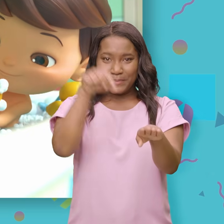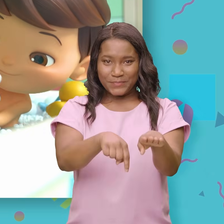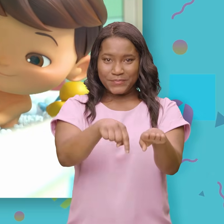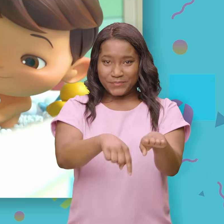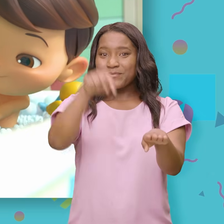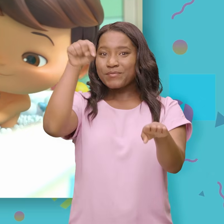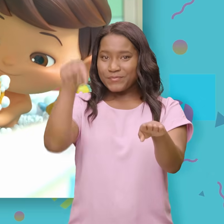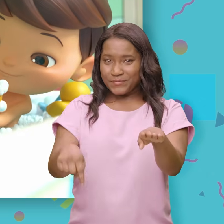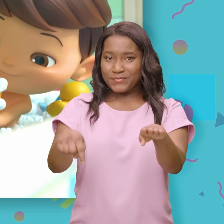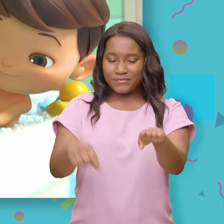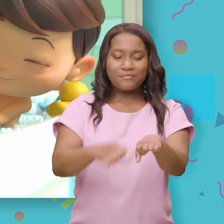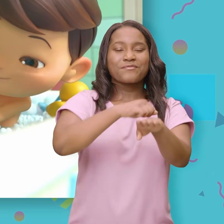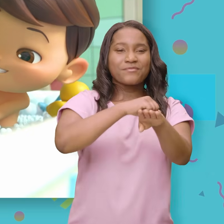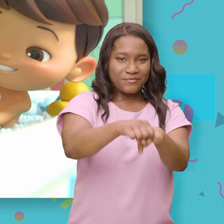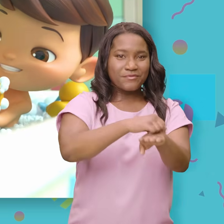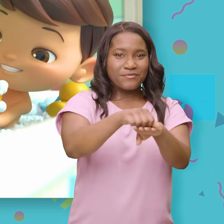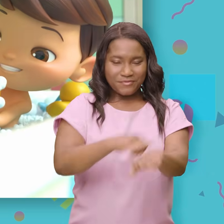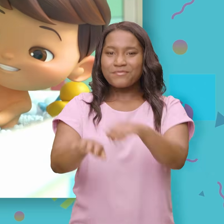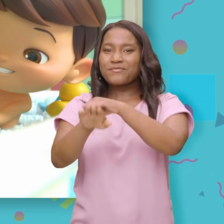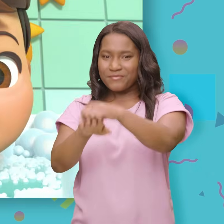my feet.